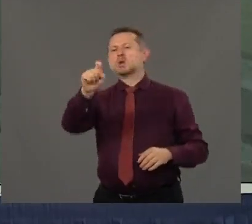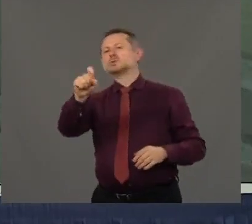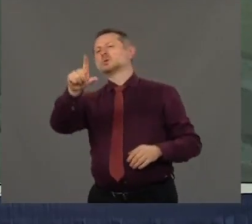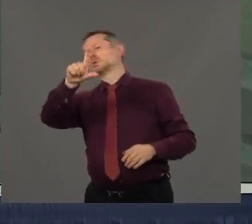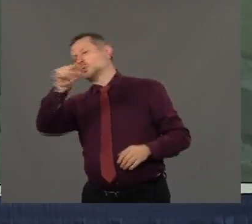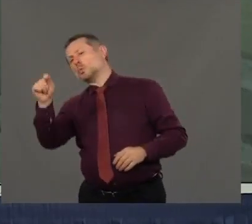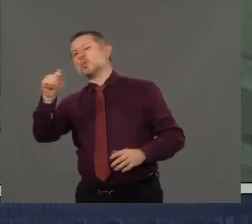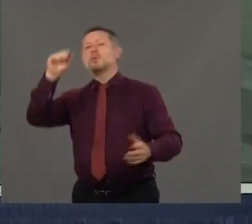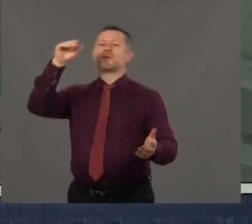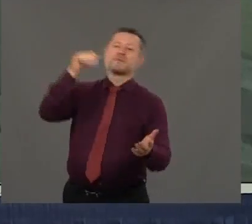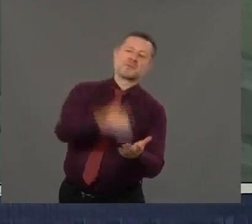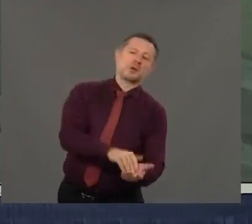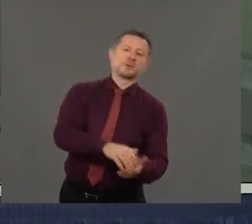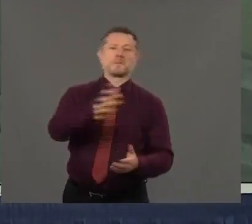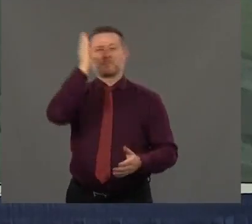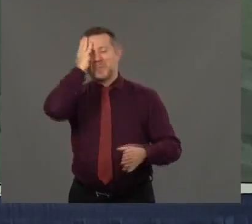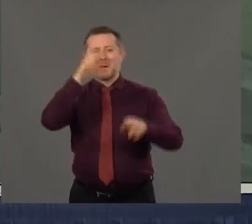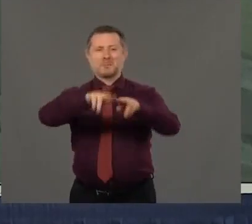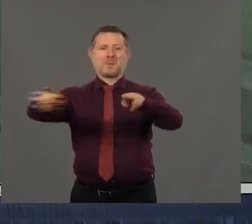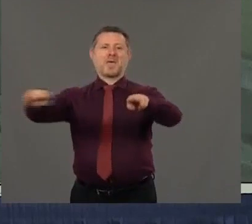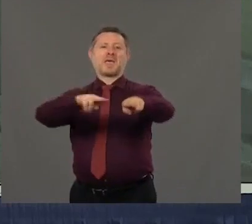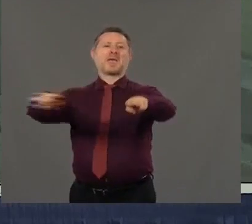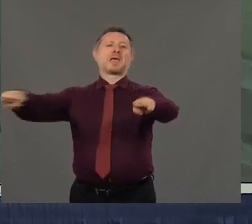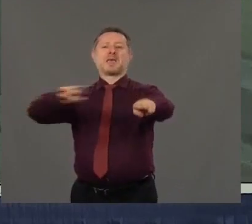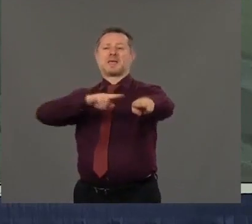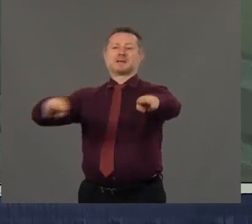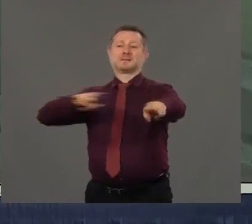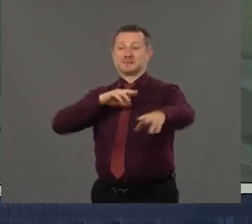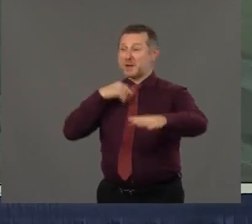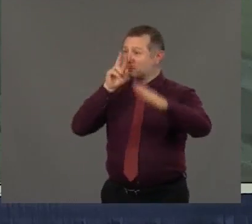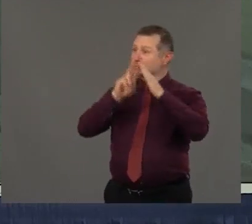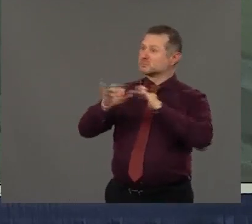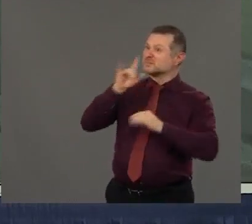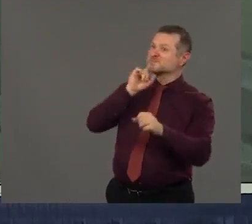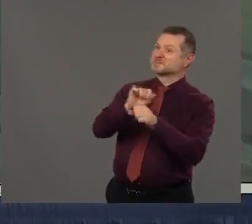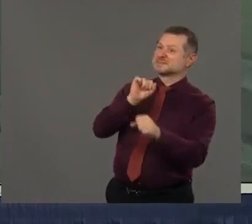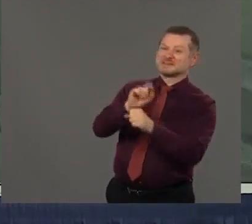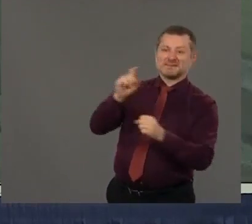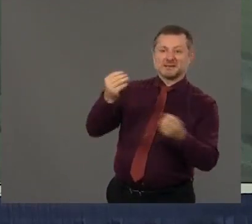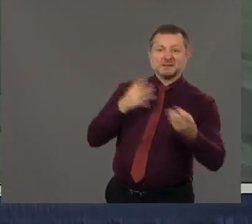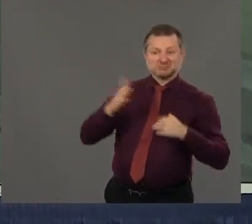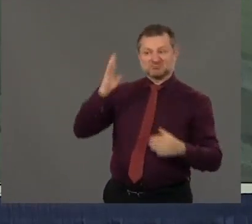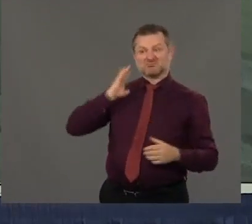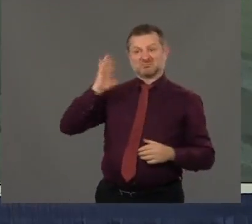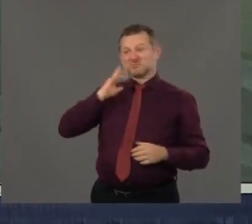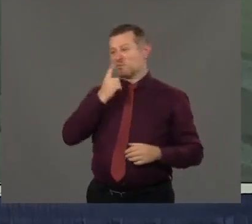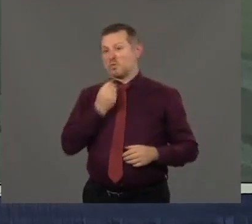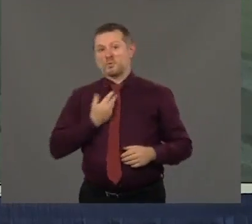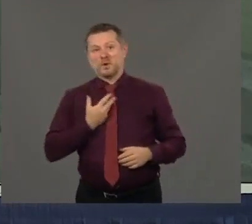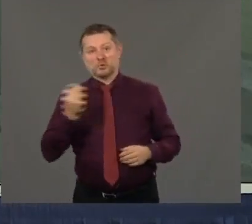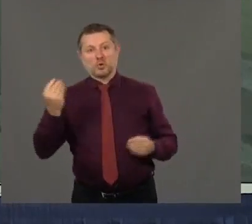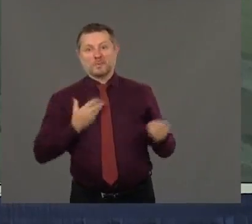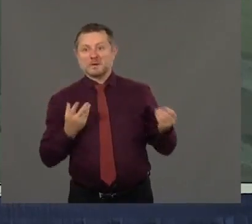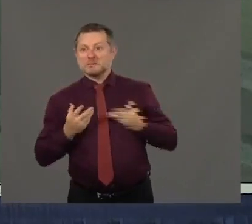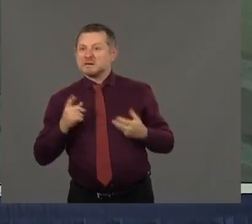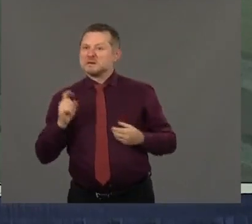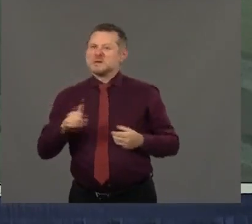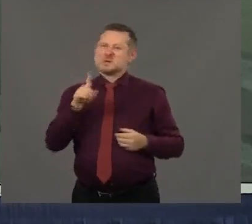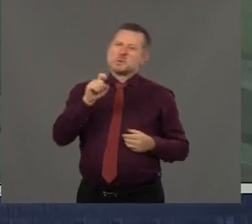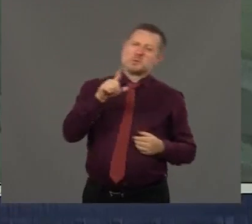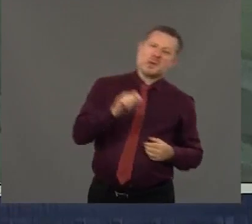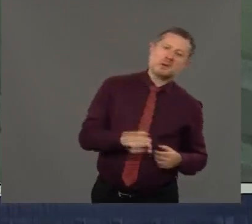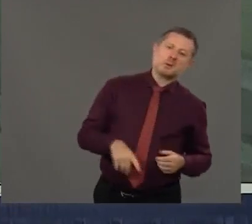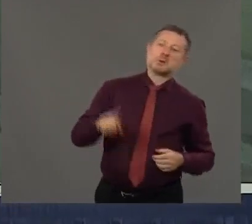120,000 people in hospitals. That's what the early models said. 120,